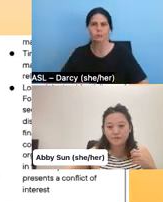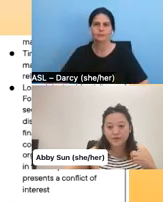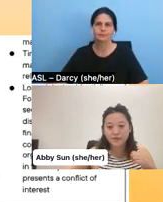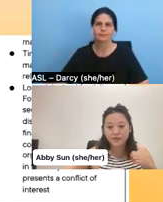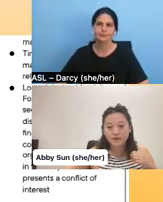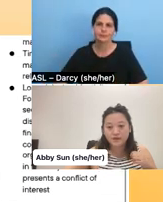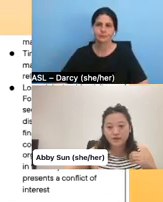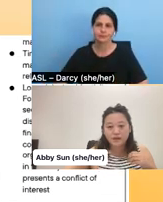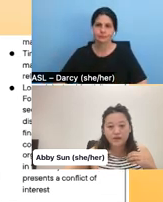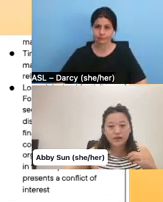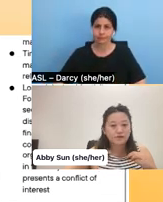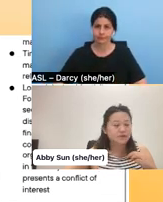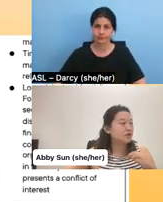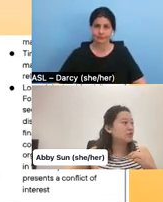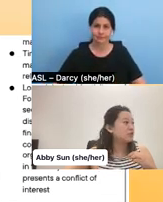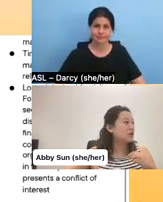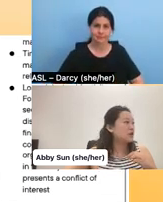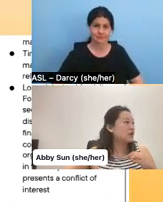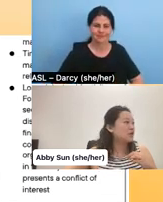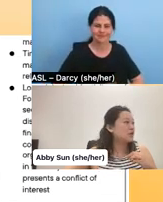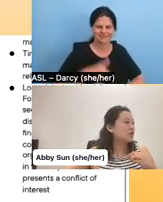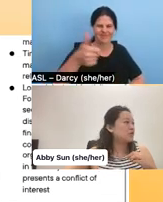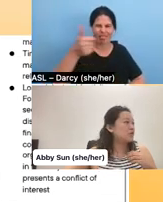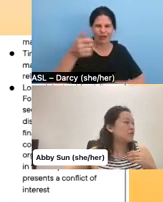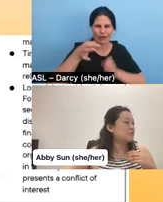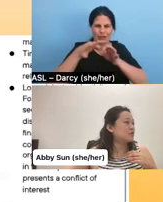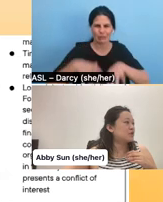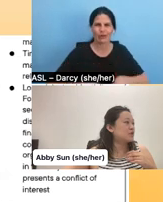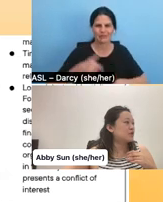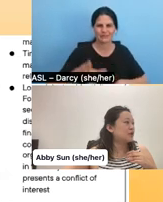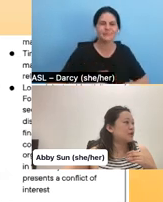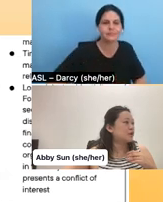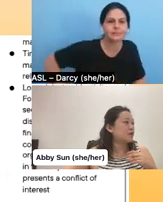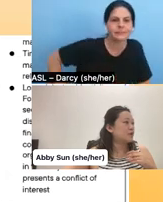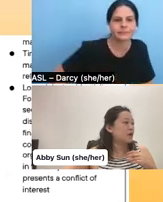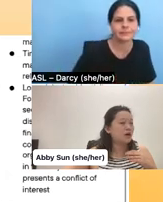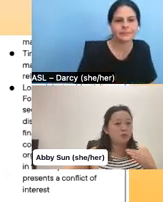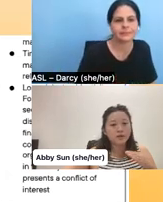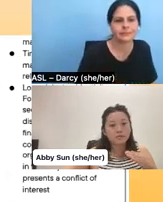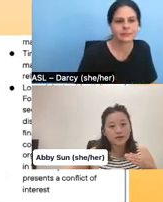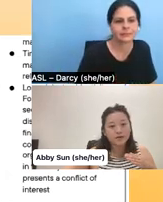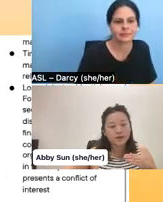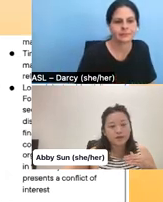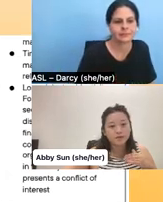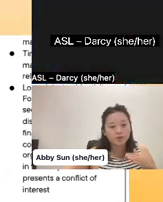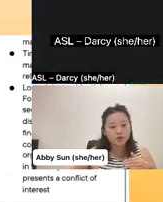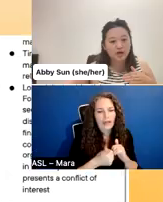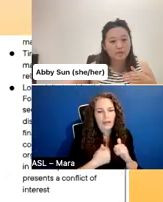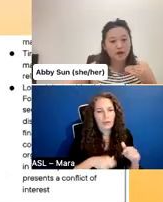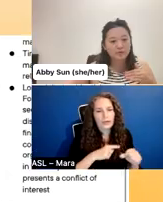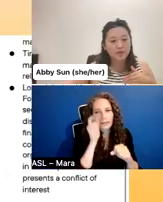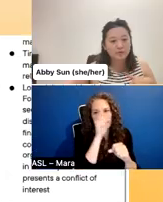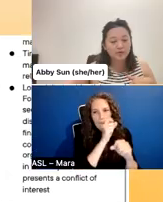Um, okay. So I'm just going to go really quickly through how we imagine this